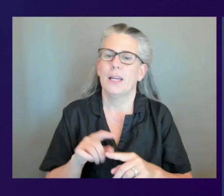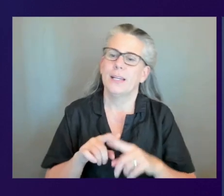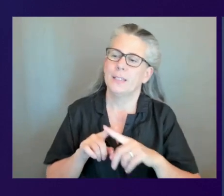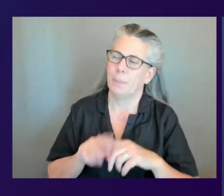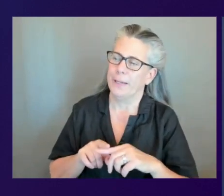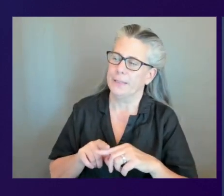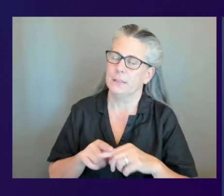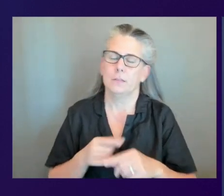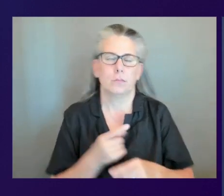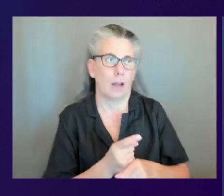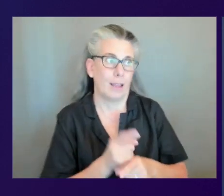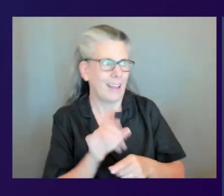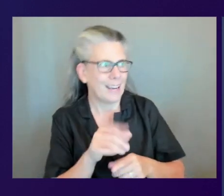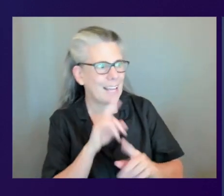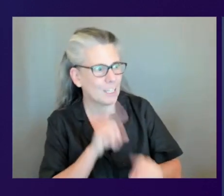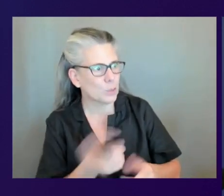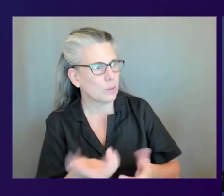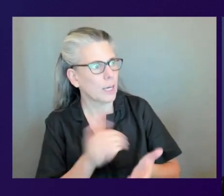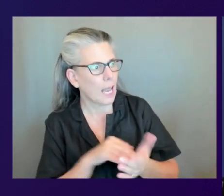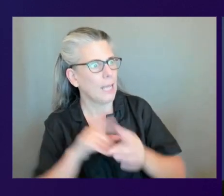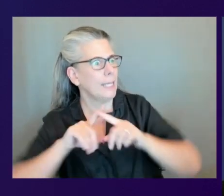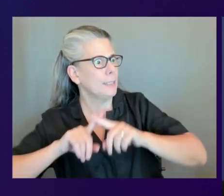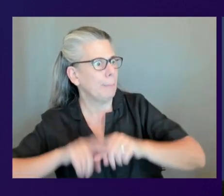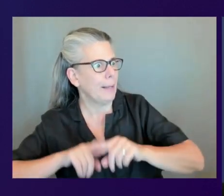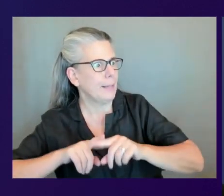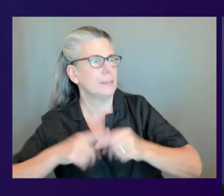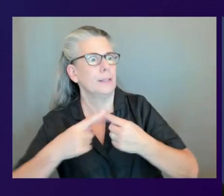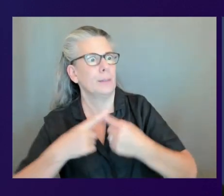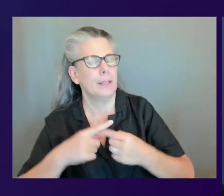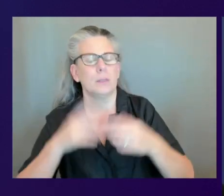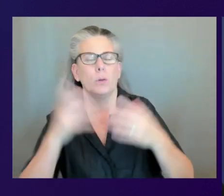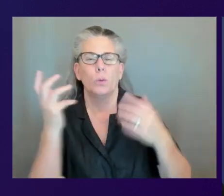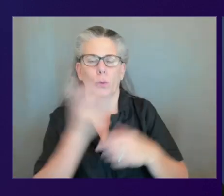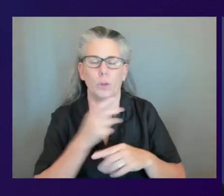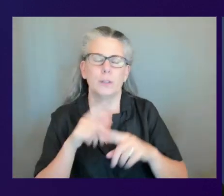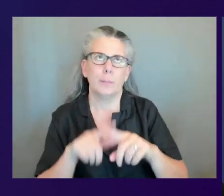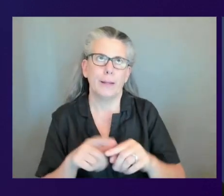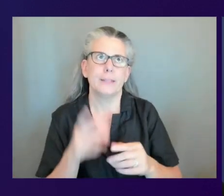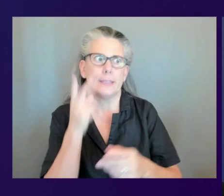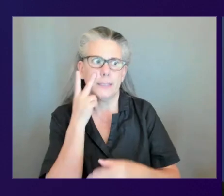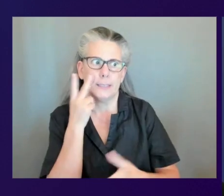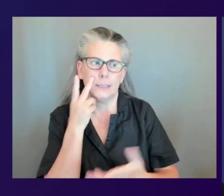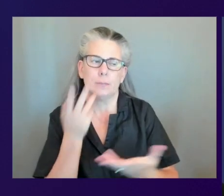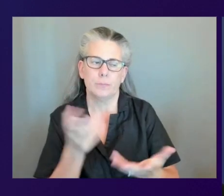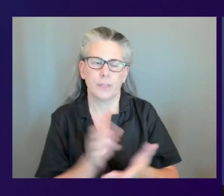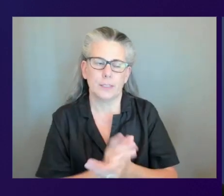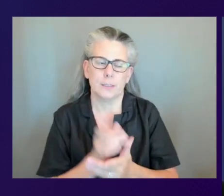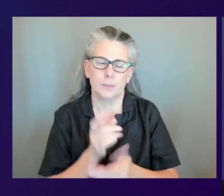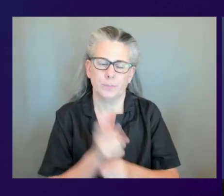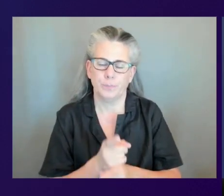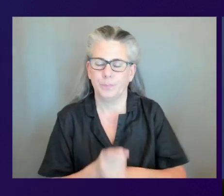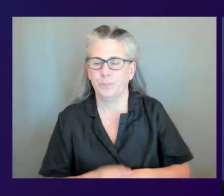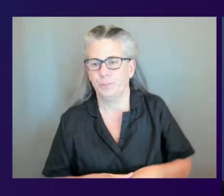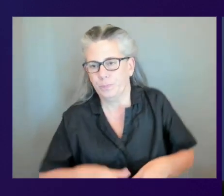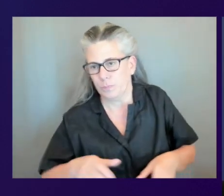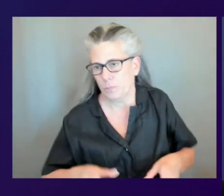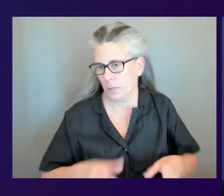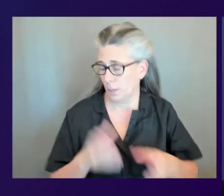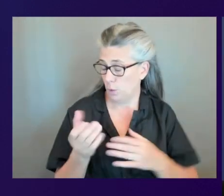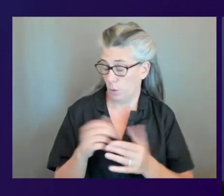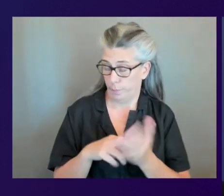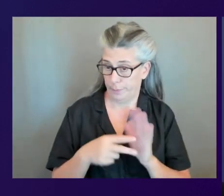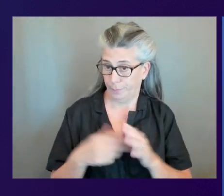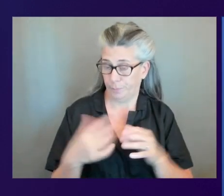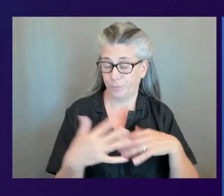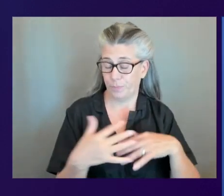bad stealing your essay answer over here. But yeah, So integration is integration typically means that's